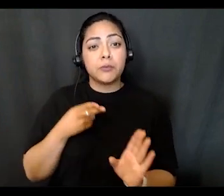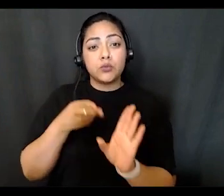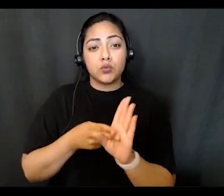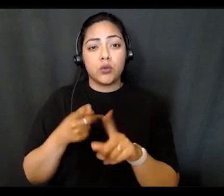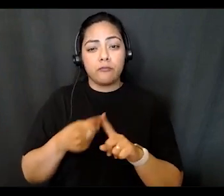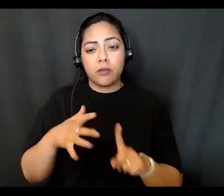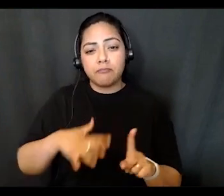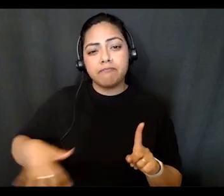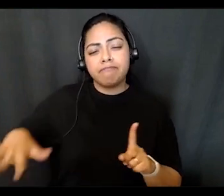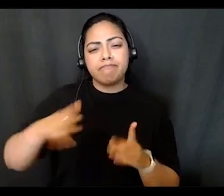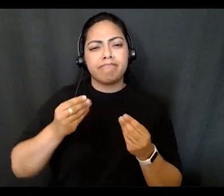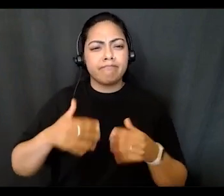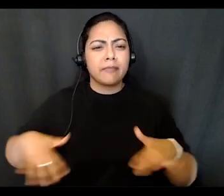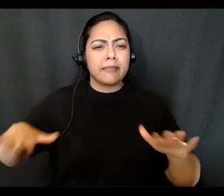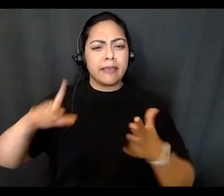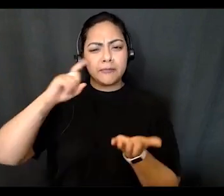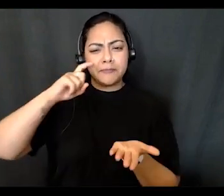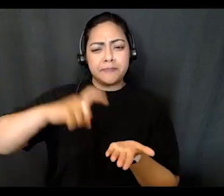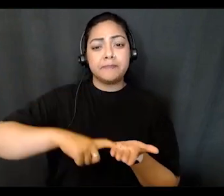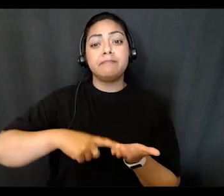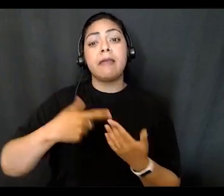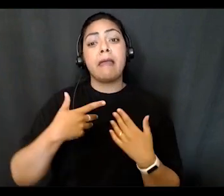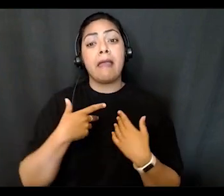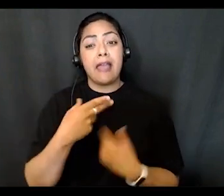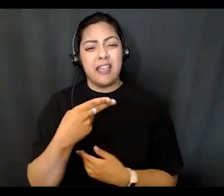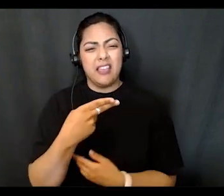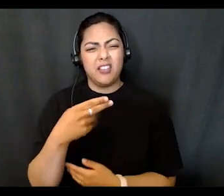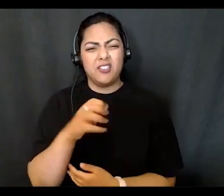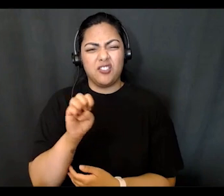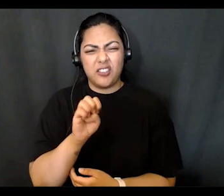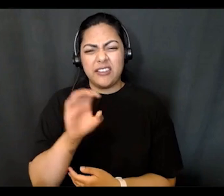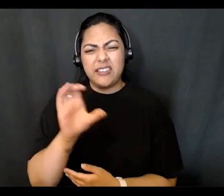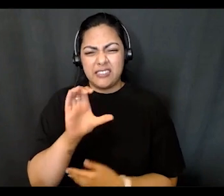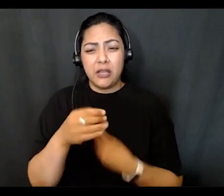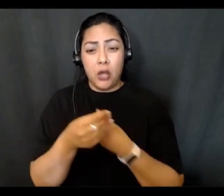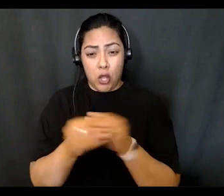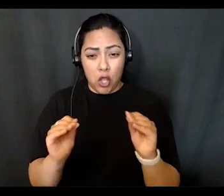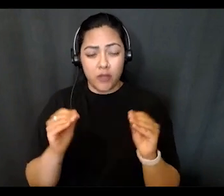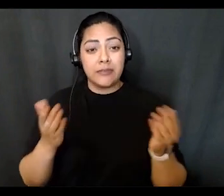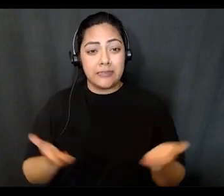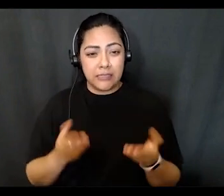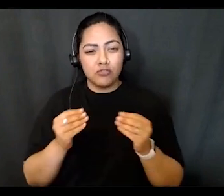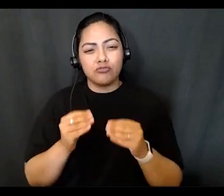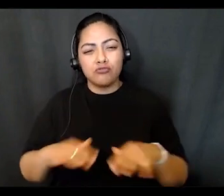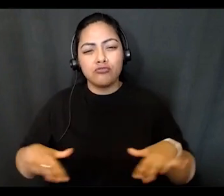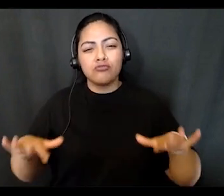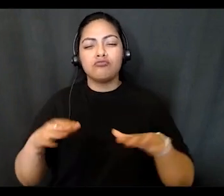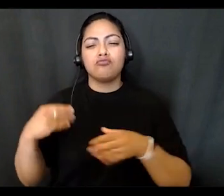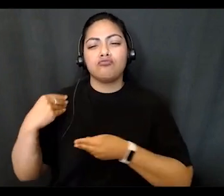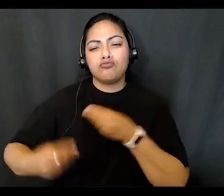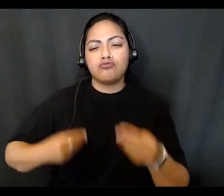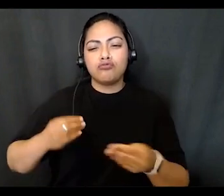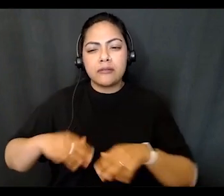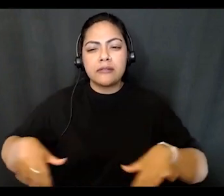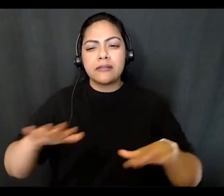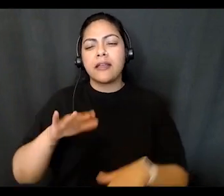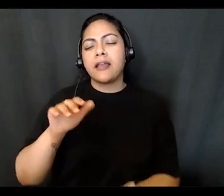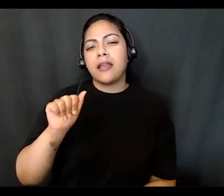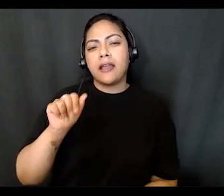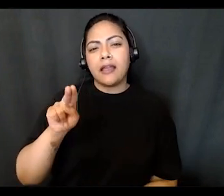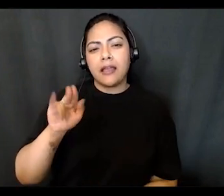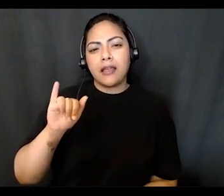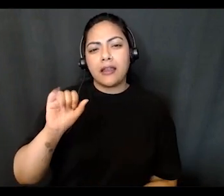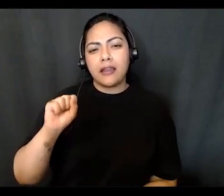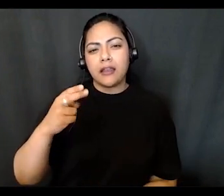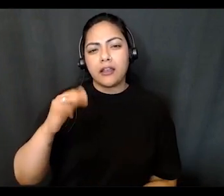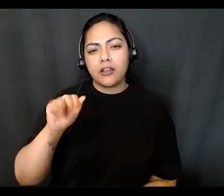joining from the Healthcare Excellence Canada office on the traditional lands of the Anishinaabe Algonquin Territory, a